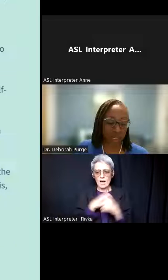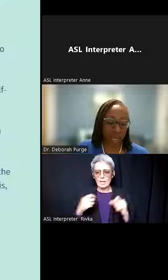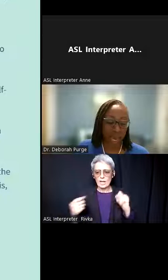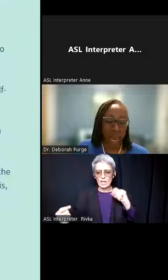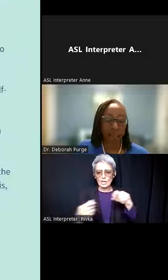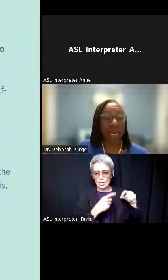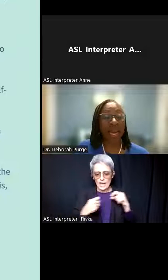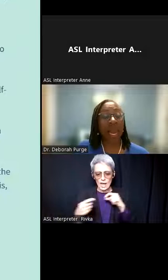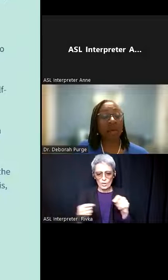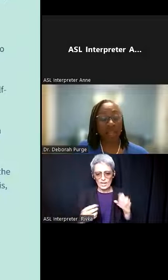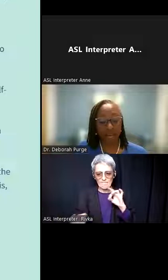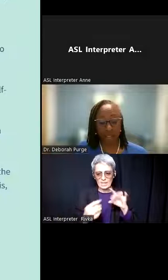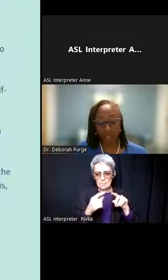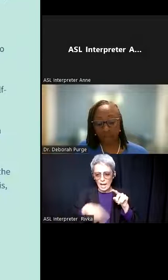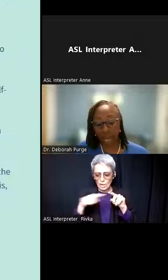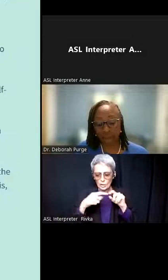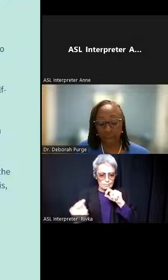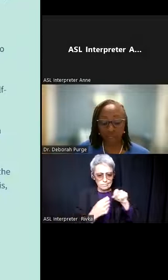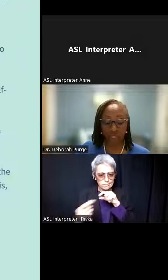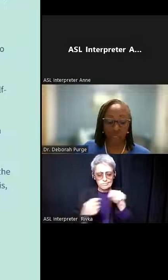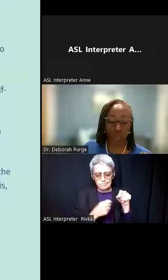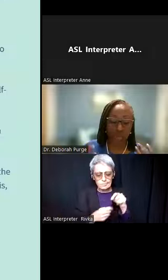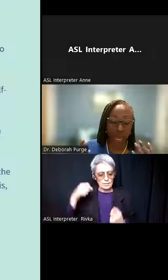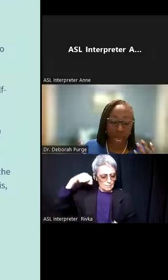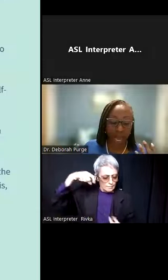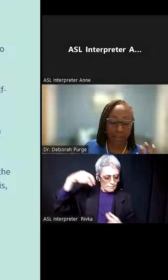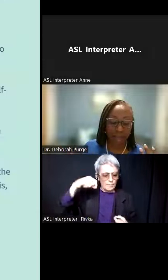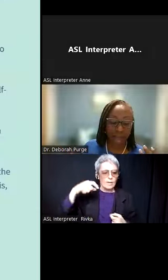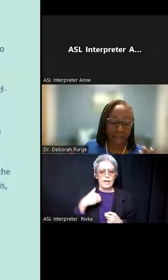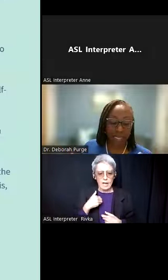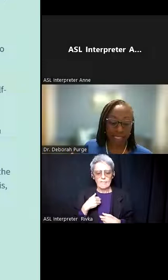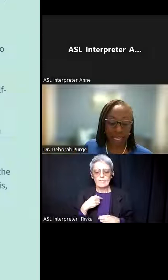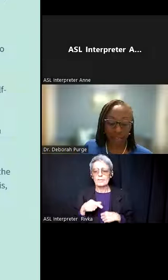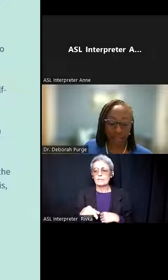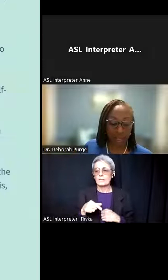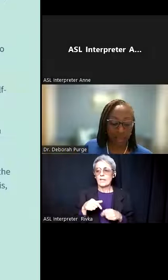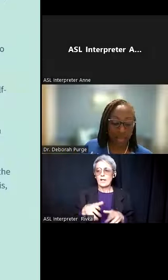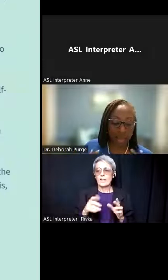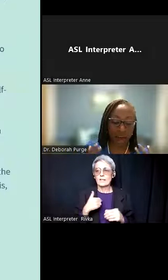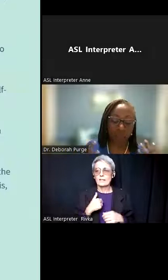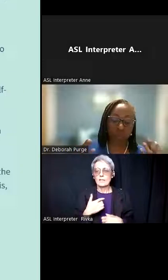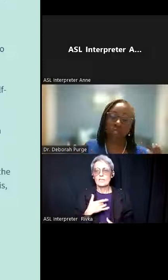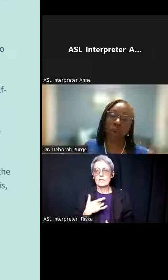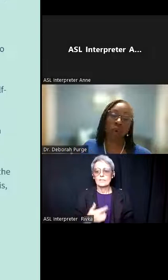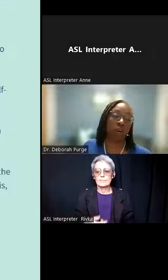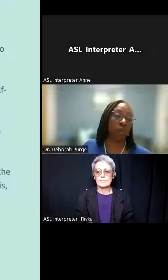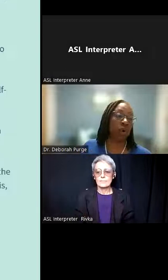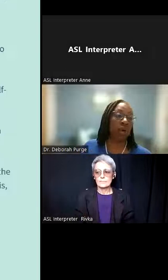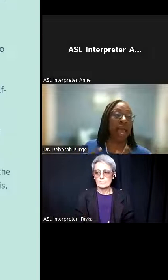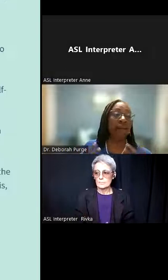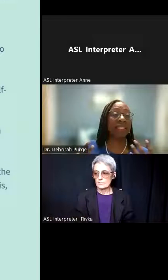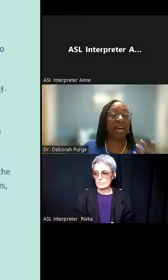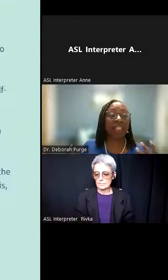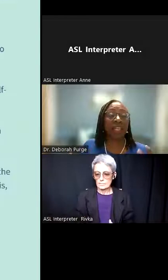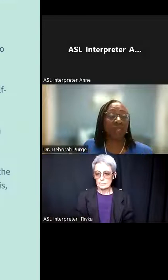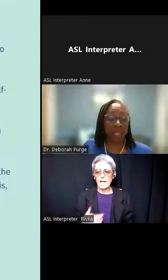loops that allows us to be able to have a sense of what's going on in the world. I